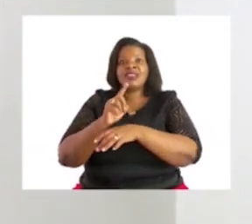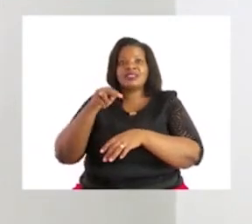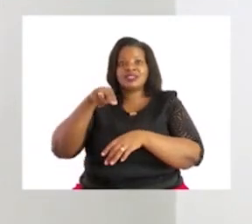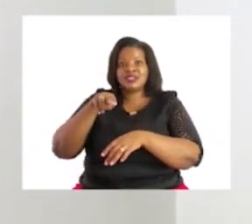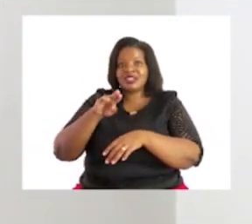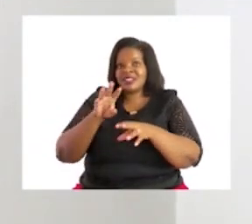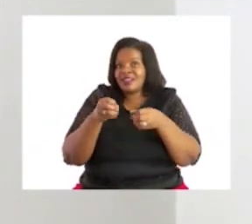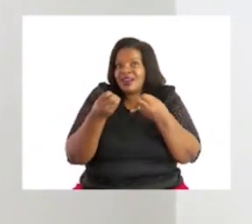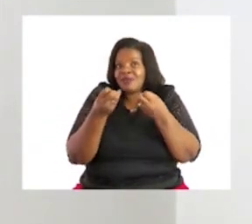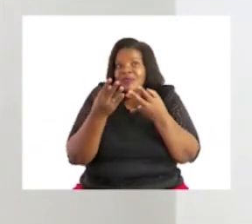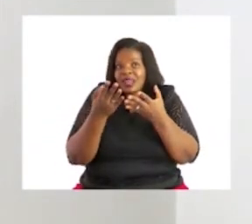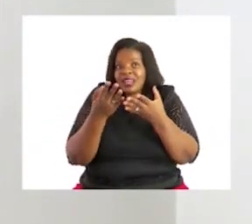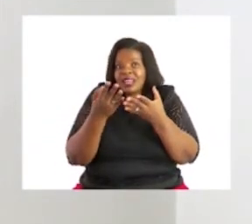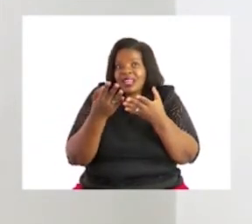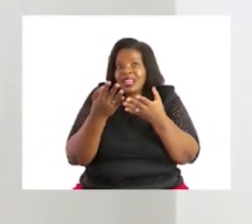ask